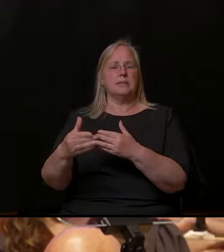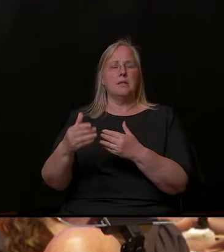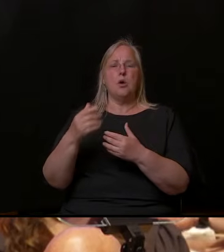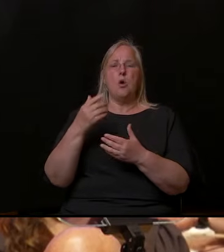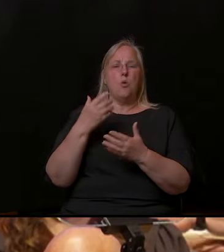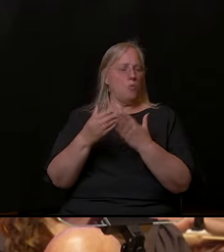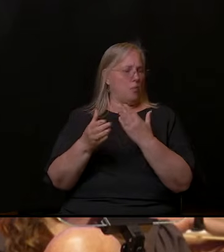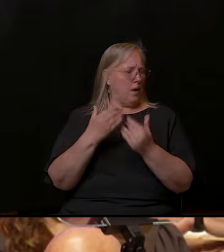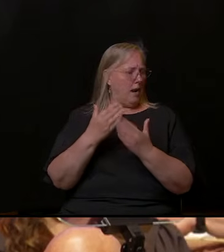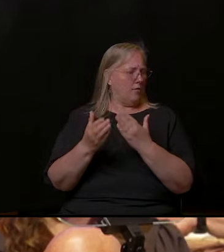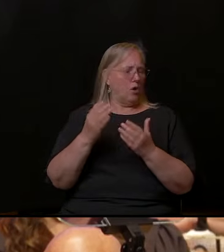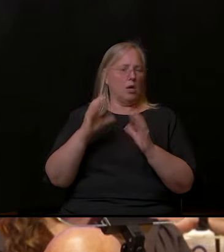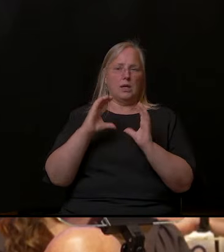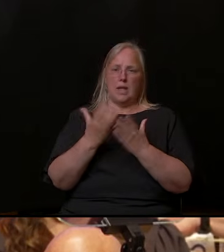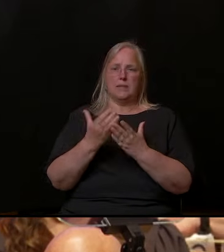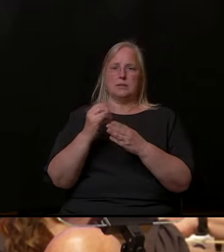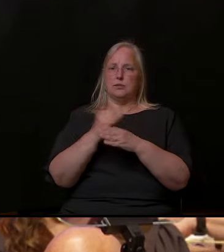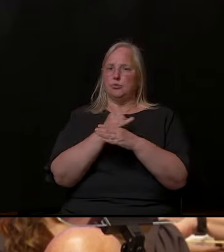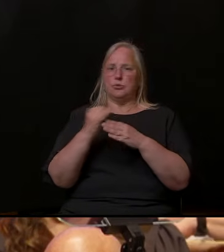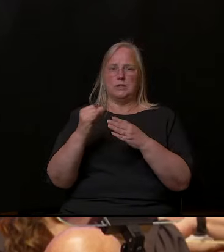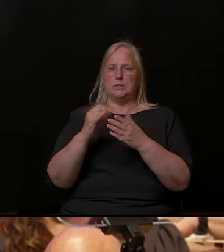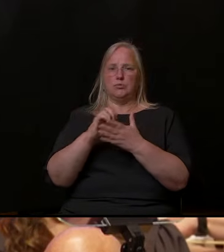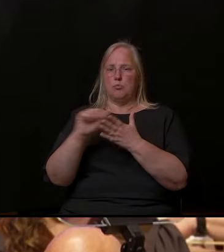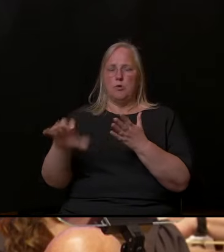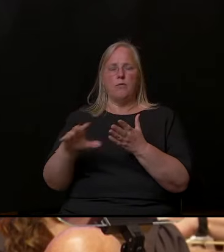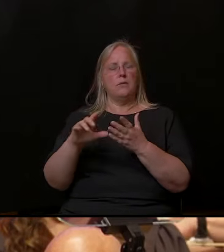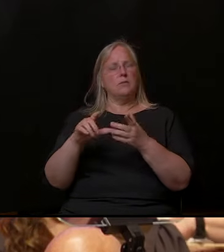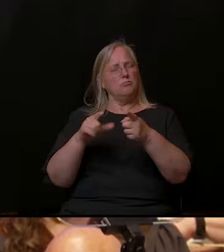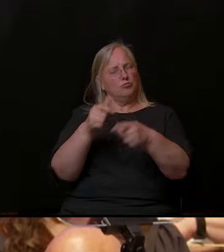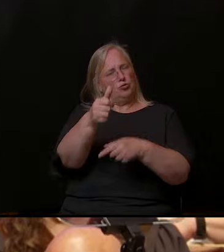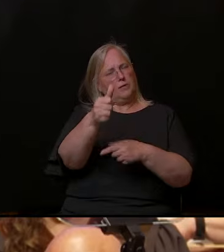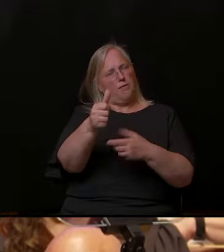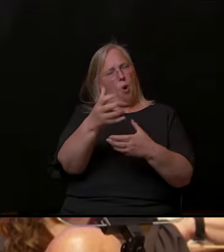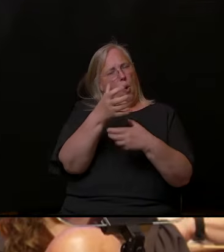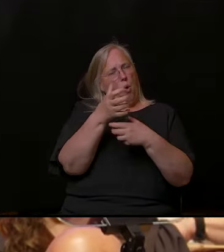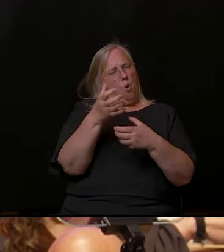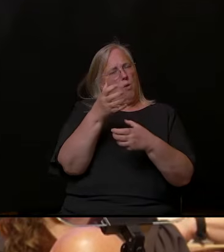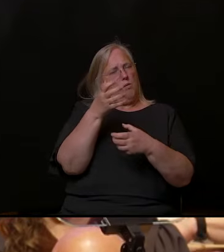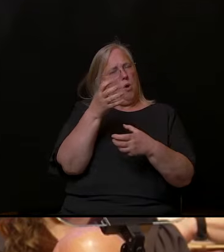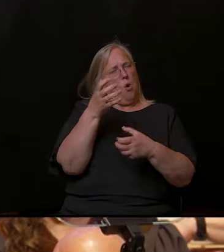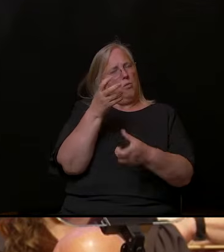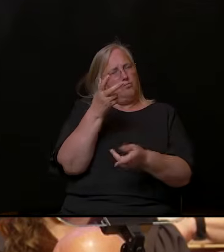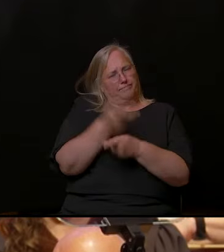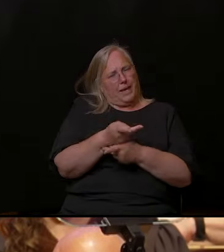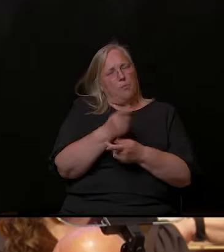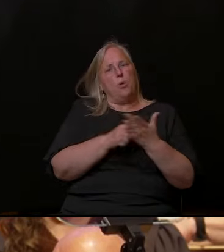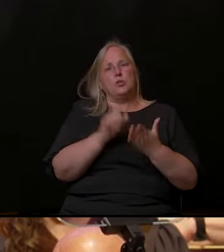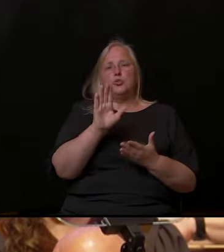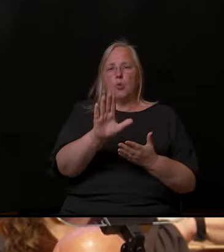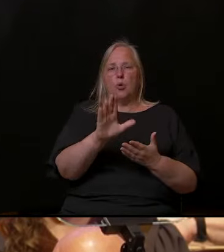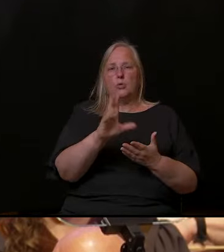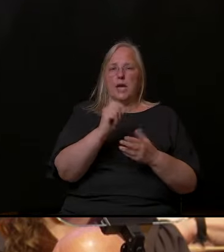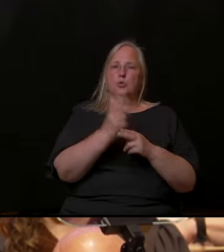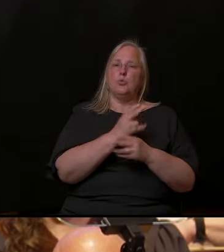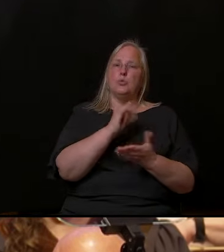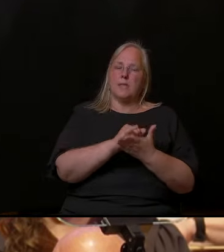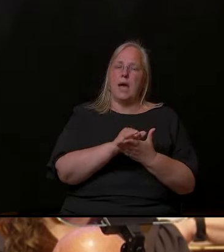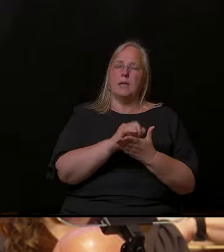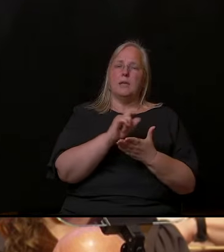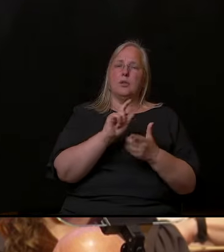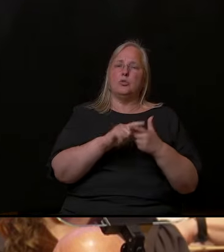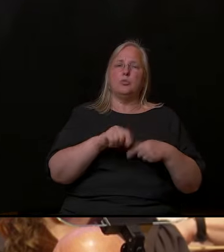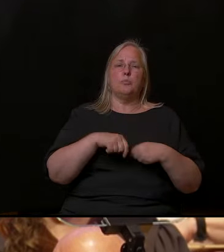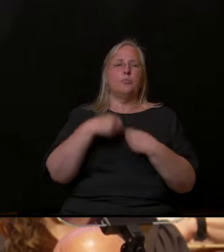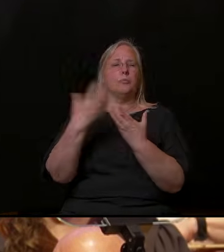moves, hold on to what is yours and use it to bring something into the world or into